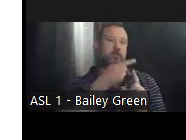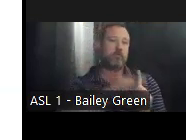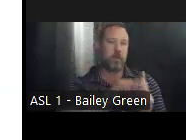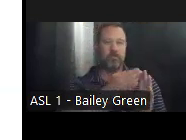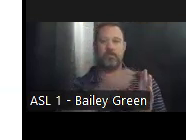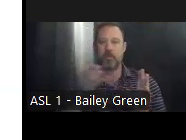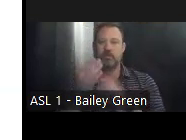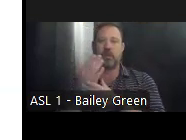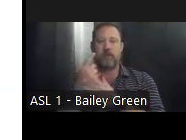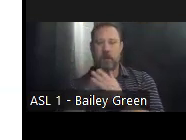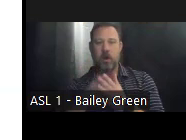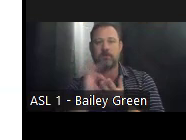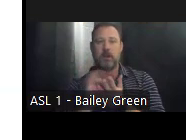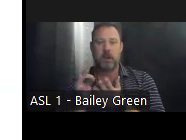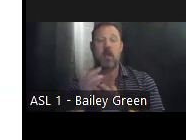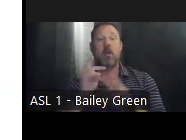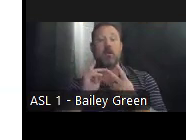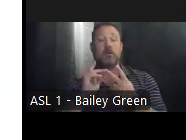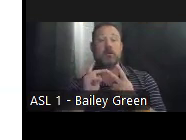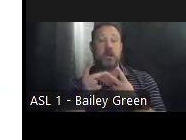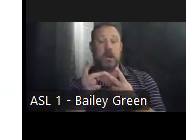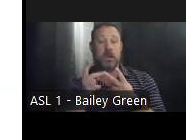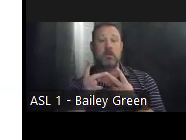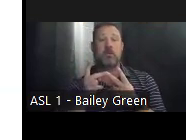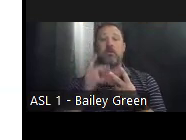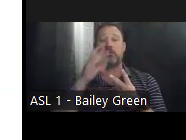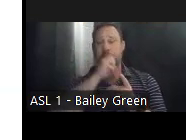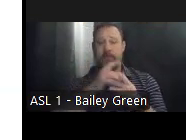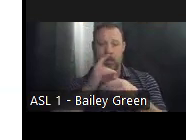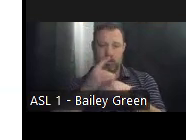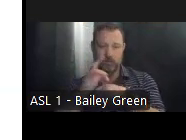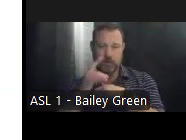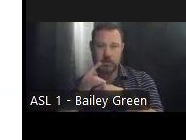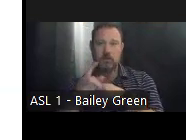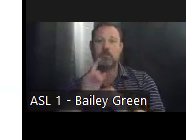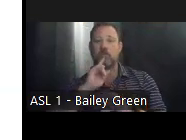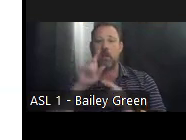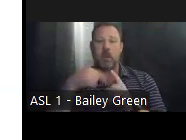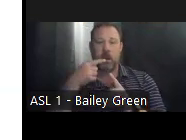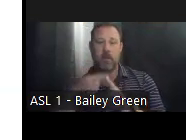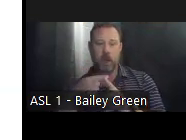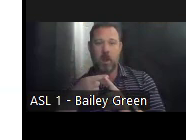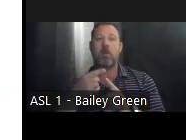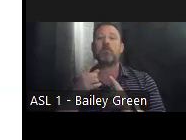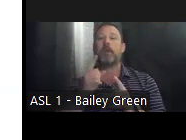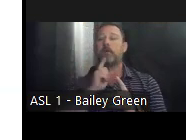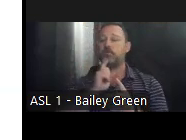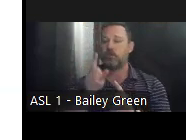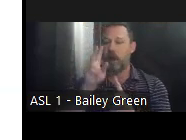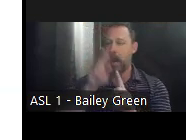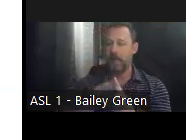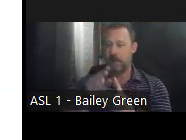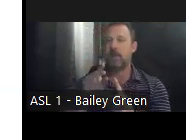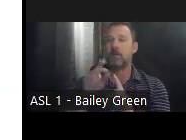of cost Medi-Cal. The second, presumptive eligibility, is really all about making sure that Medi-Cal applicants who